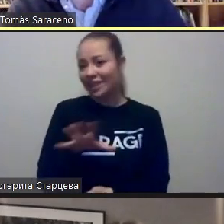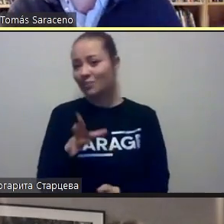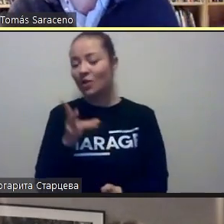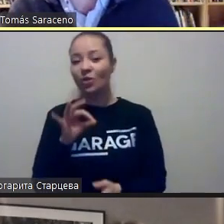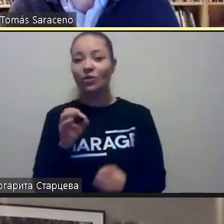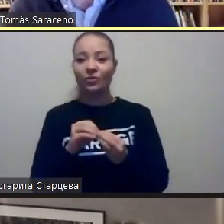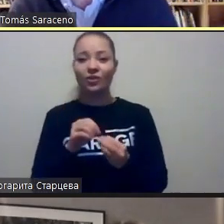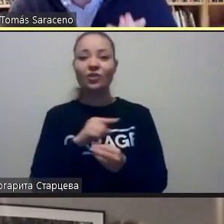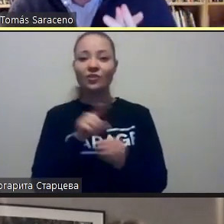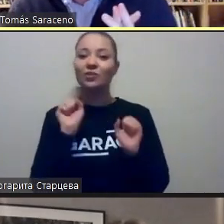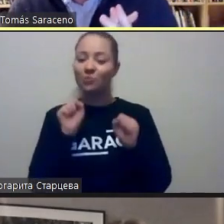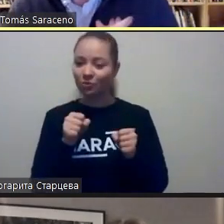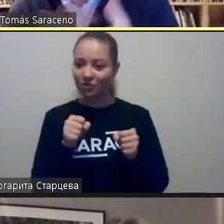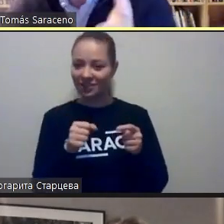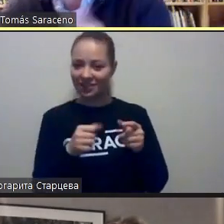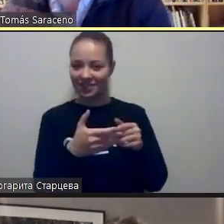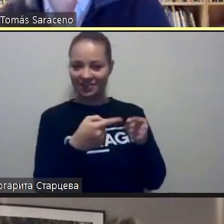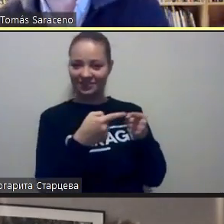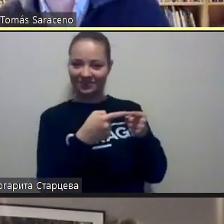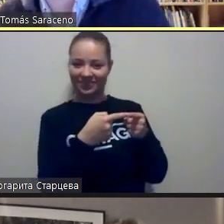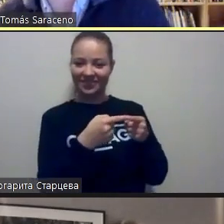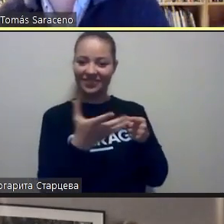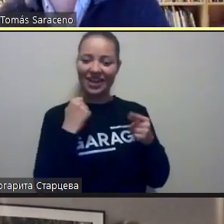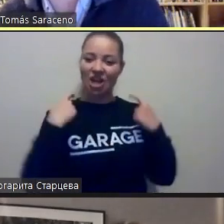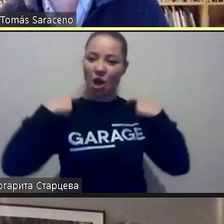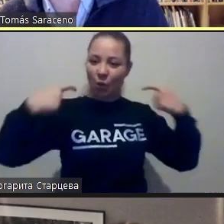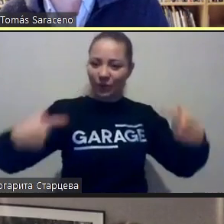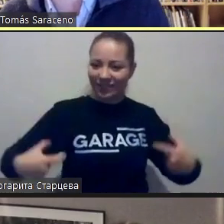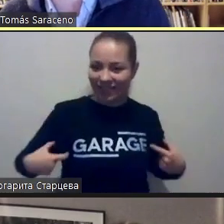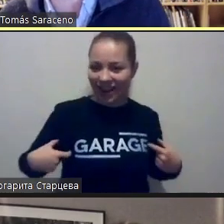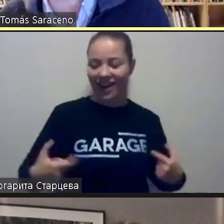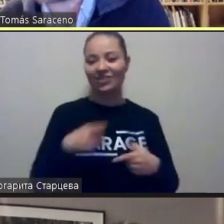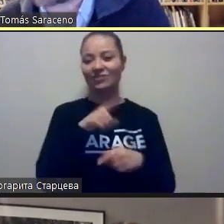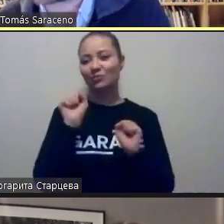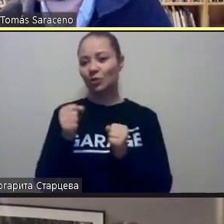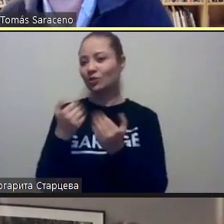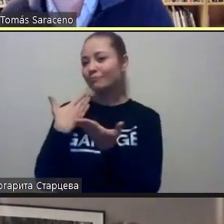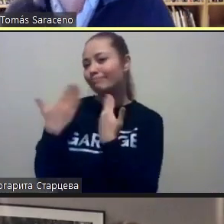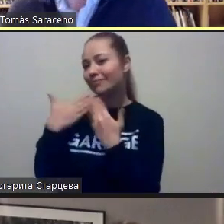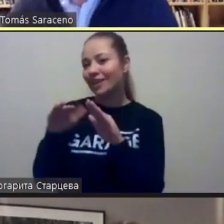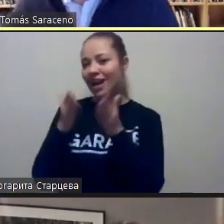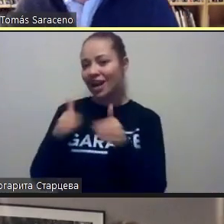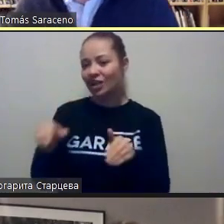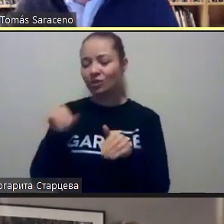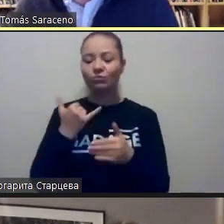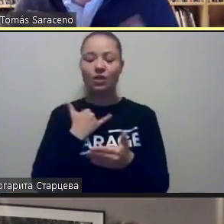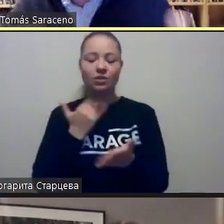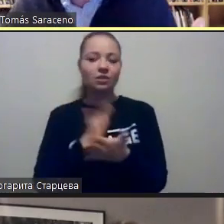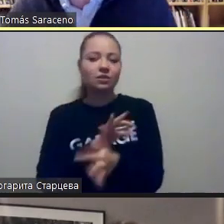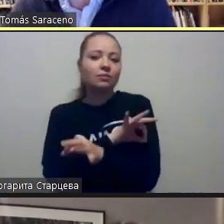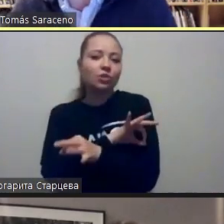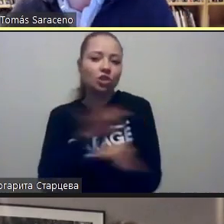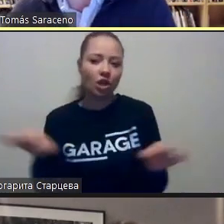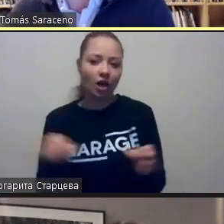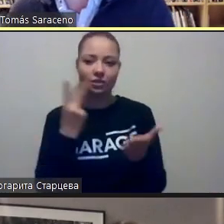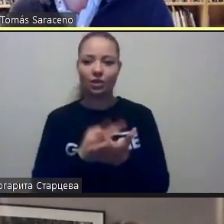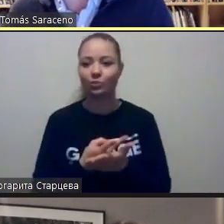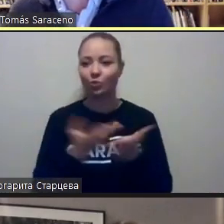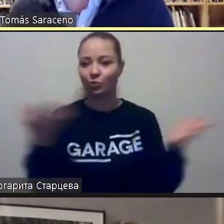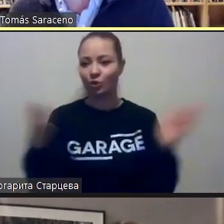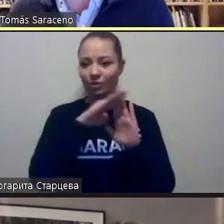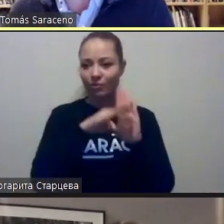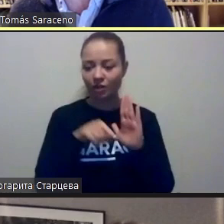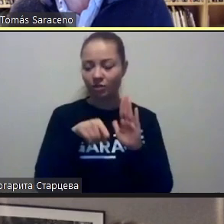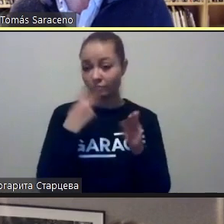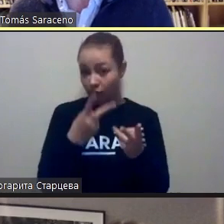reach out garage. There is an amazing public program who have been doing a lot of activities, and who I think so is now part of the community